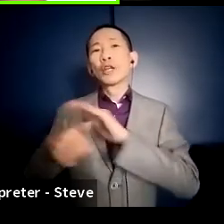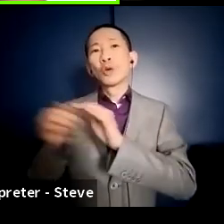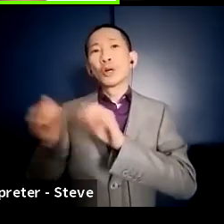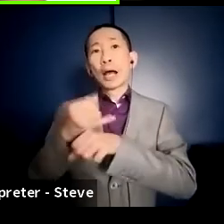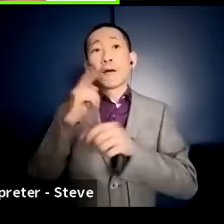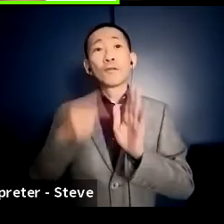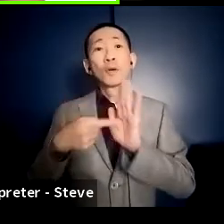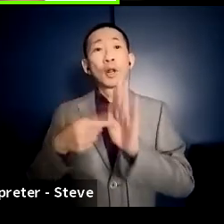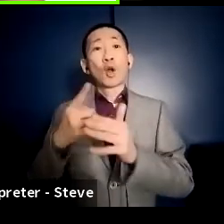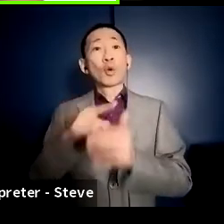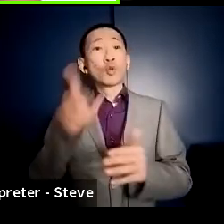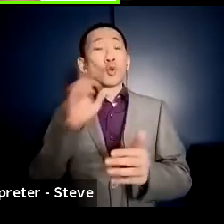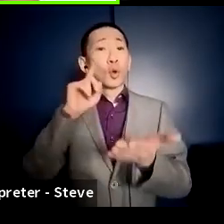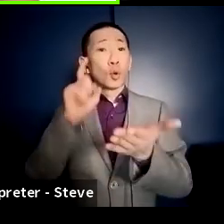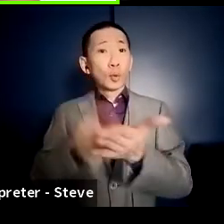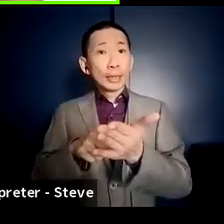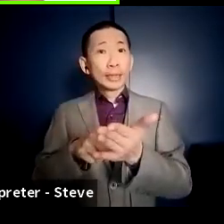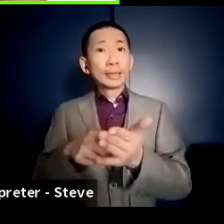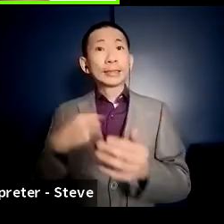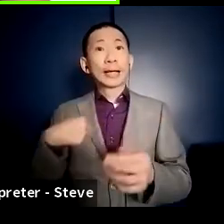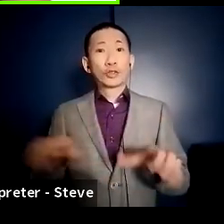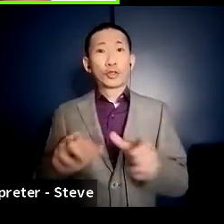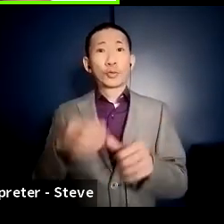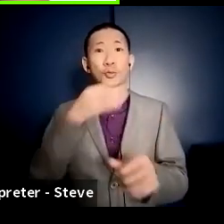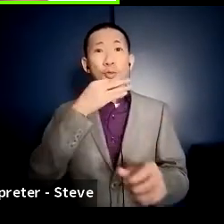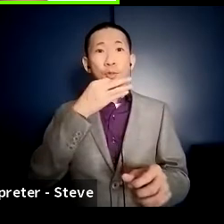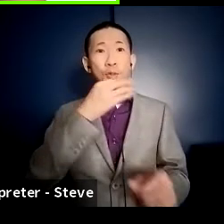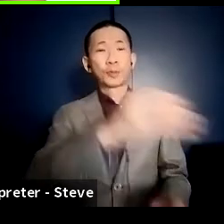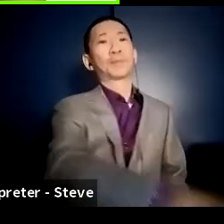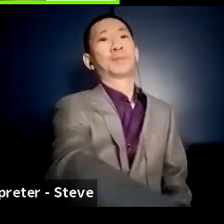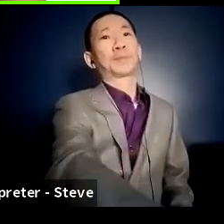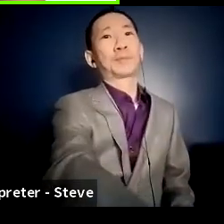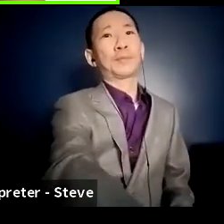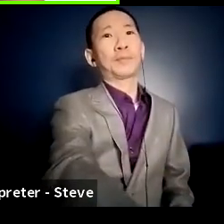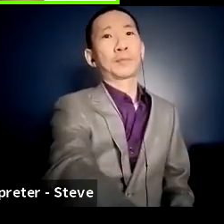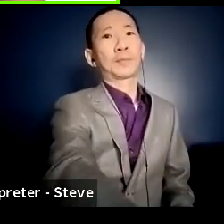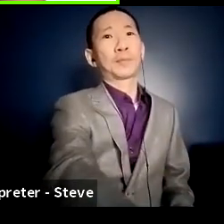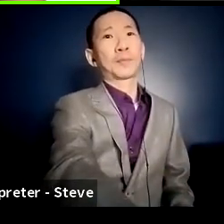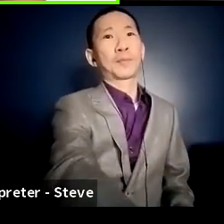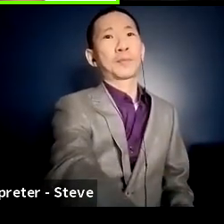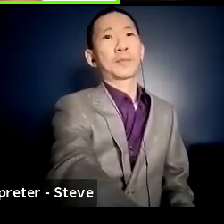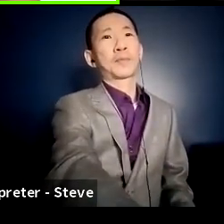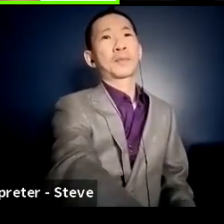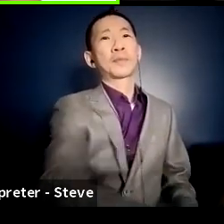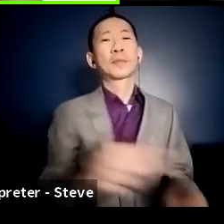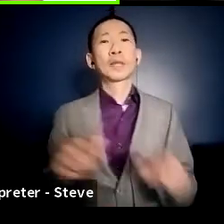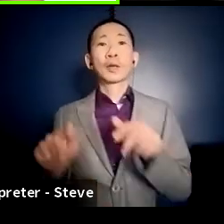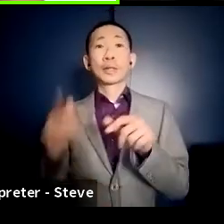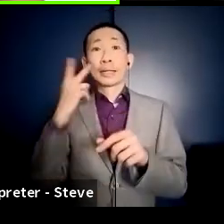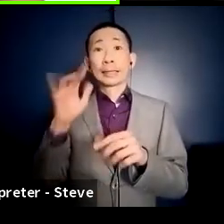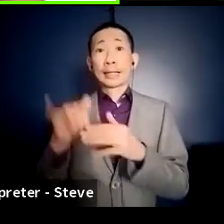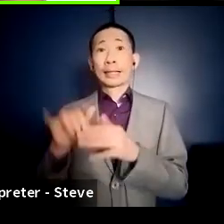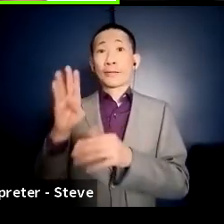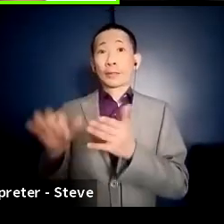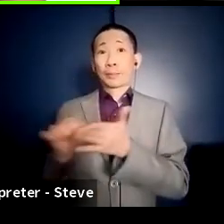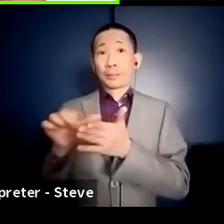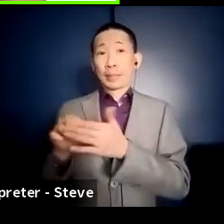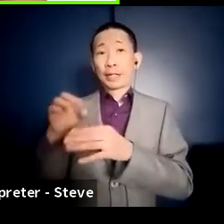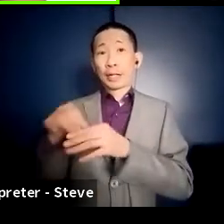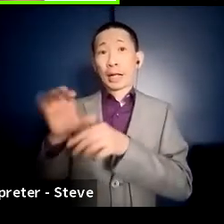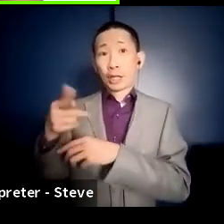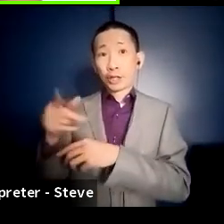what you all will witness us do momentarily. The link to the Unsettling Facebook page should be in the chat any moment now and in the comments as soon